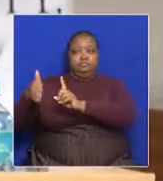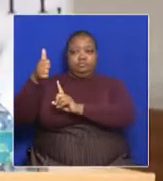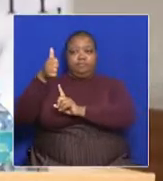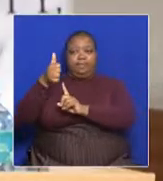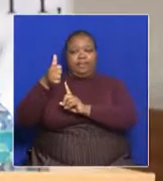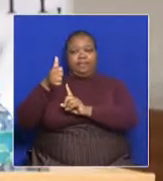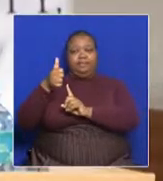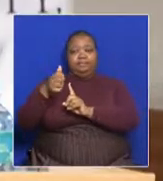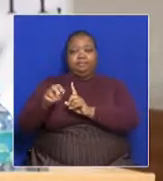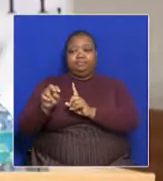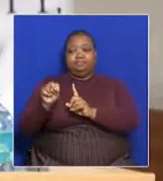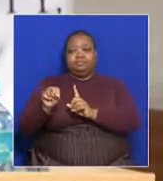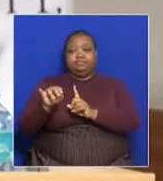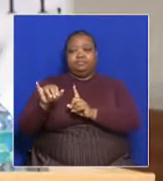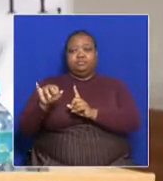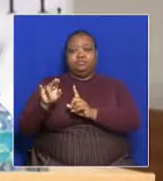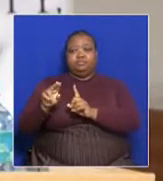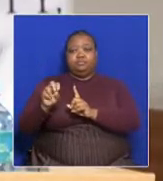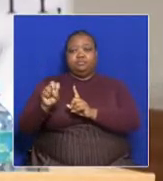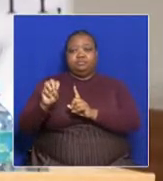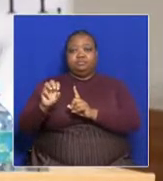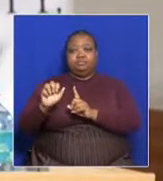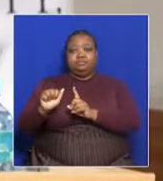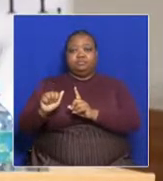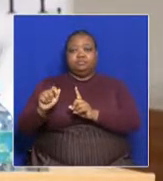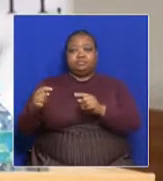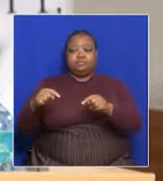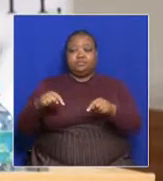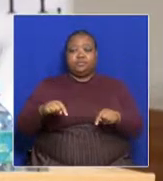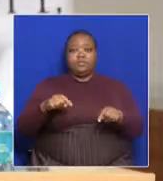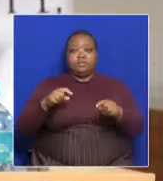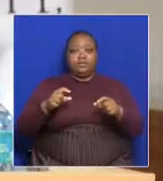Nuswa comes before the commission and states that